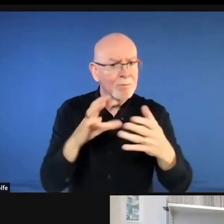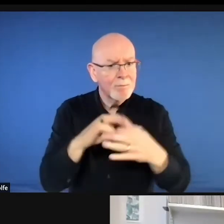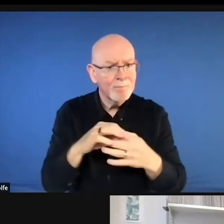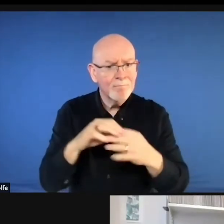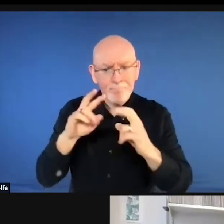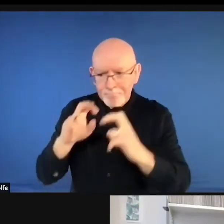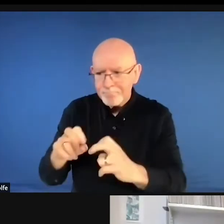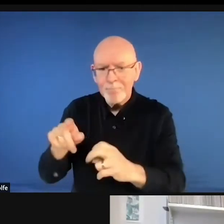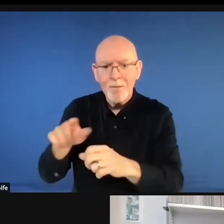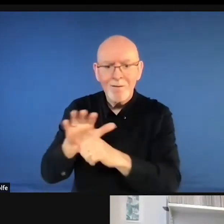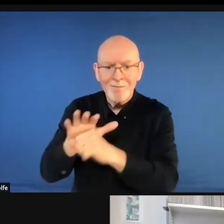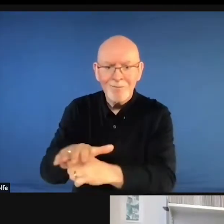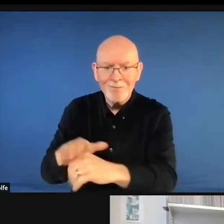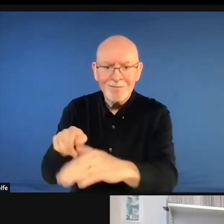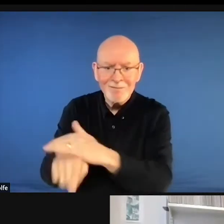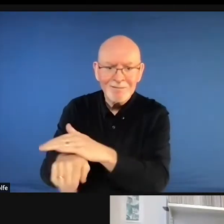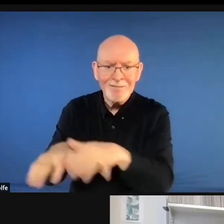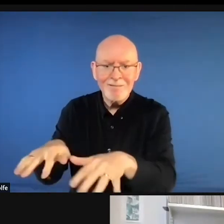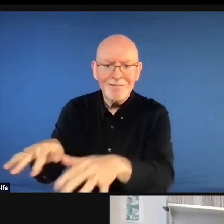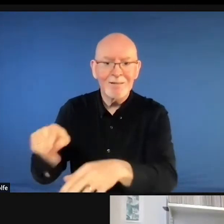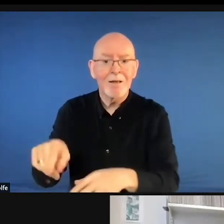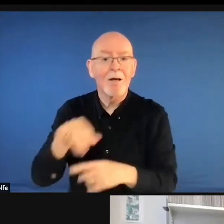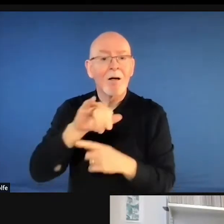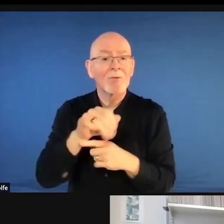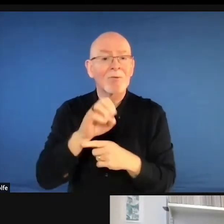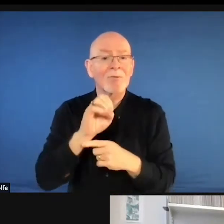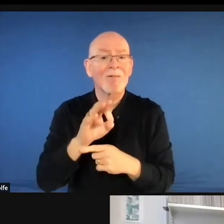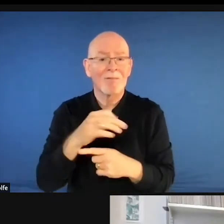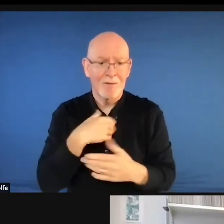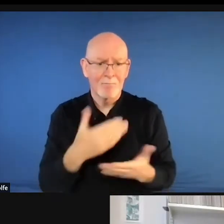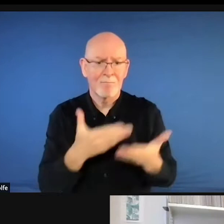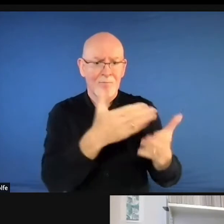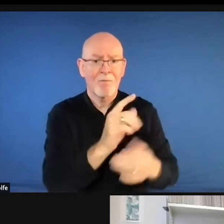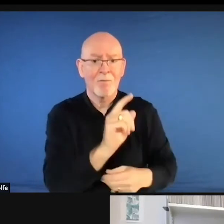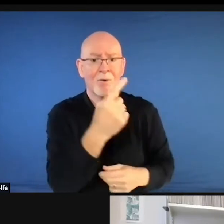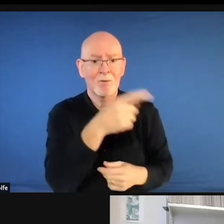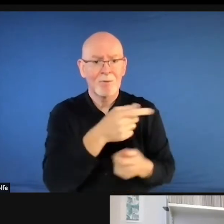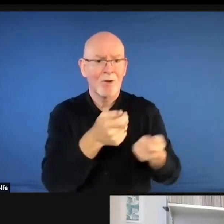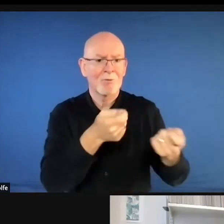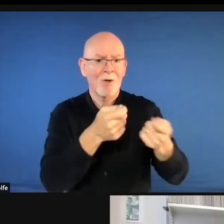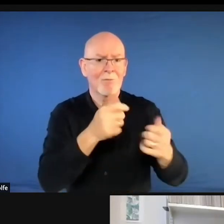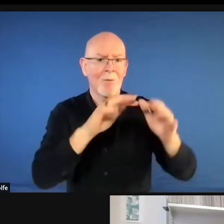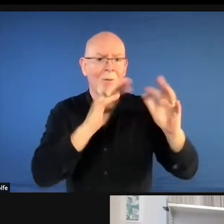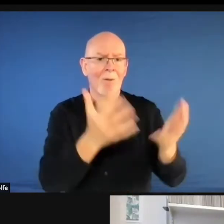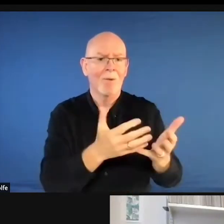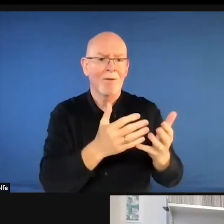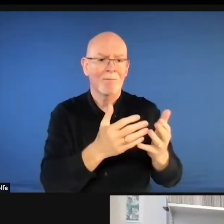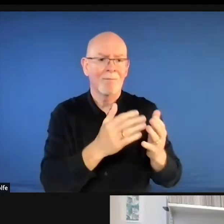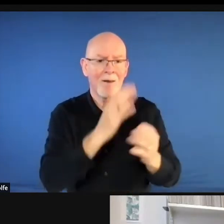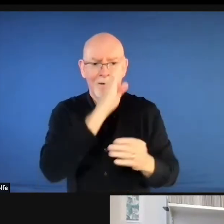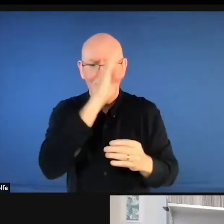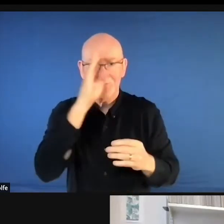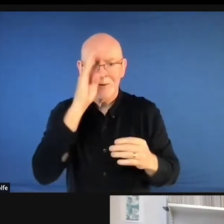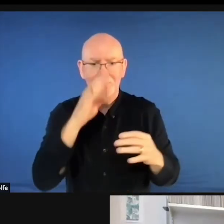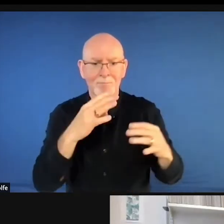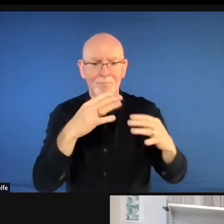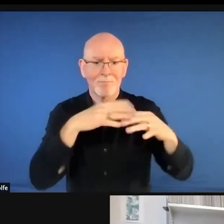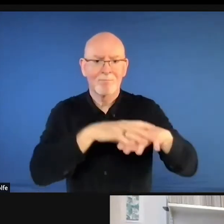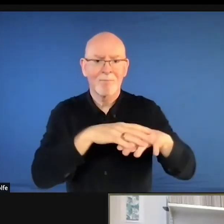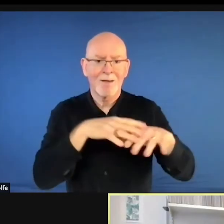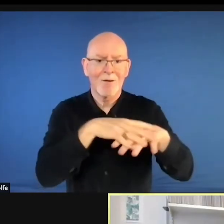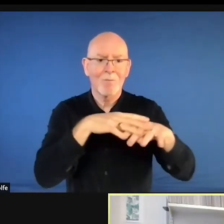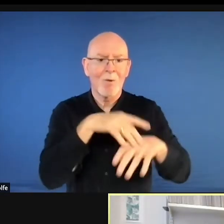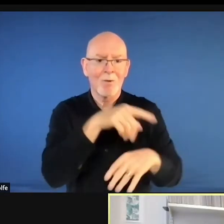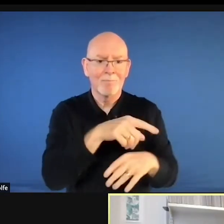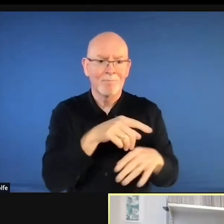to forced migration. What are some of the potential issues and dilemmas that researchers are faced with? Over to you, Jeff.